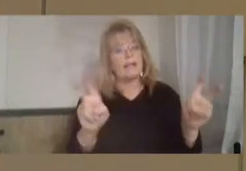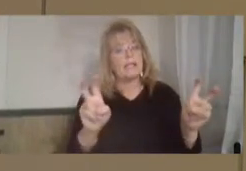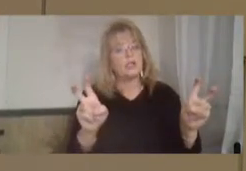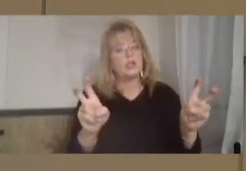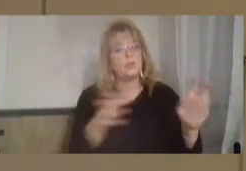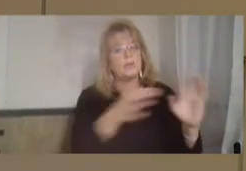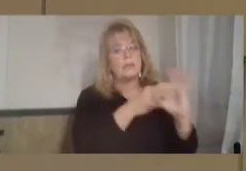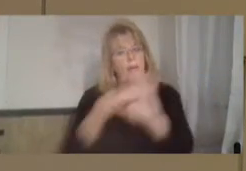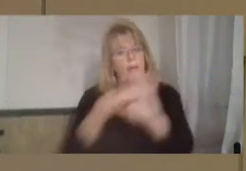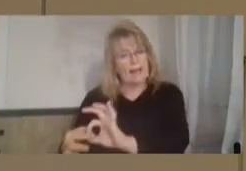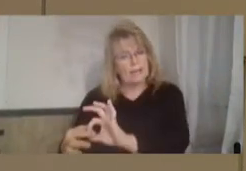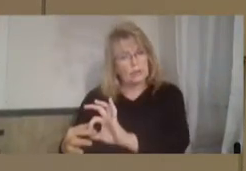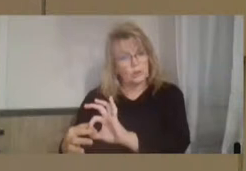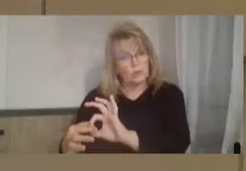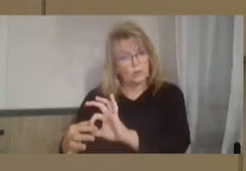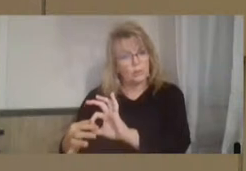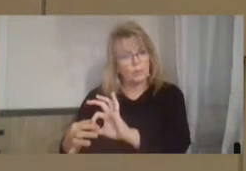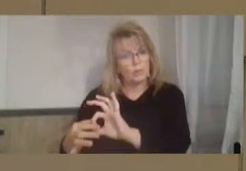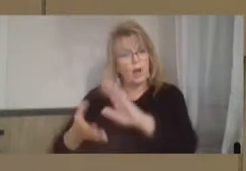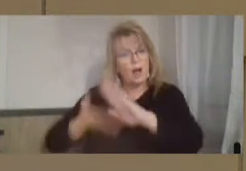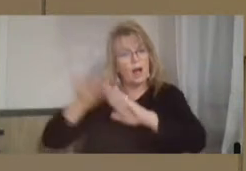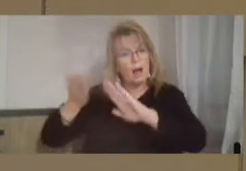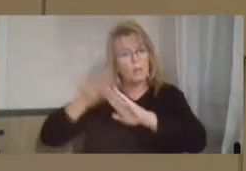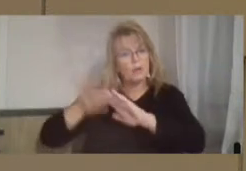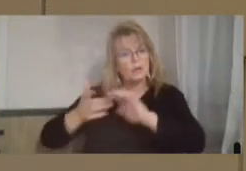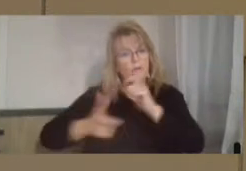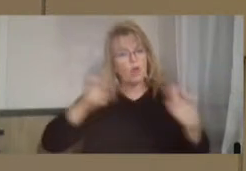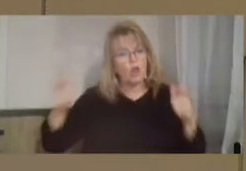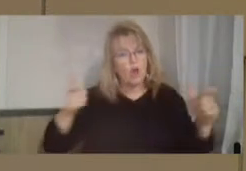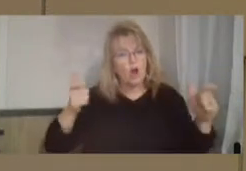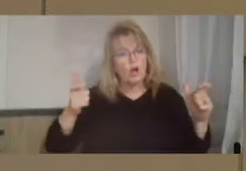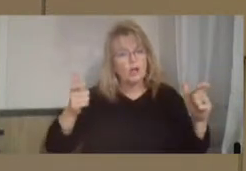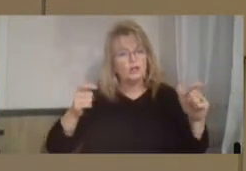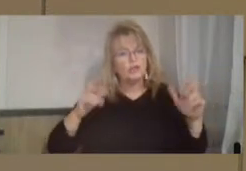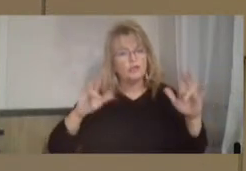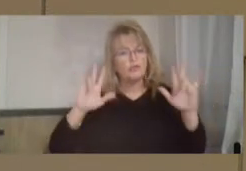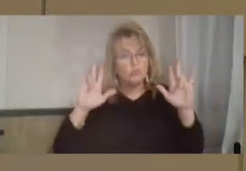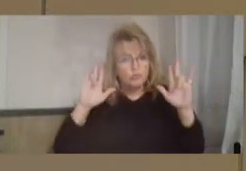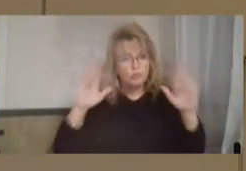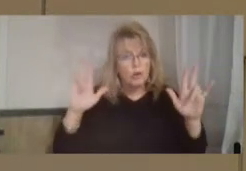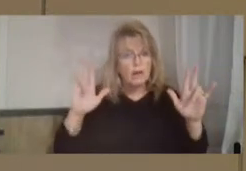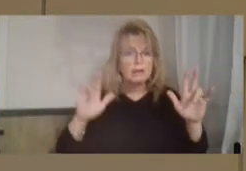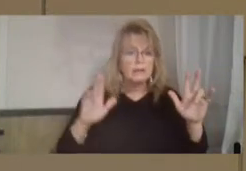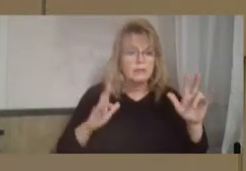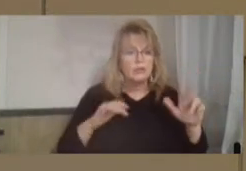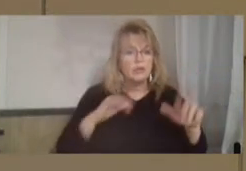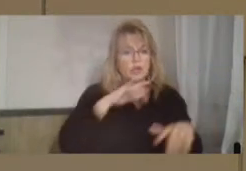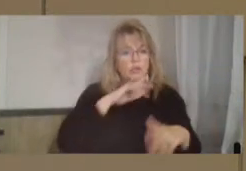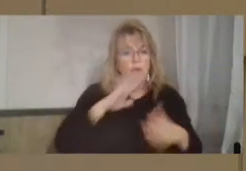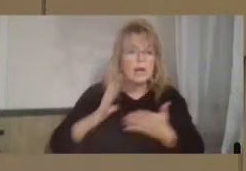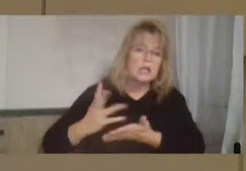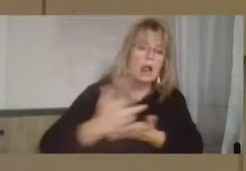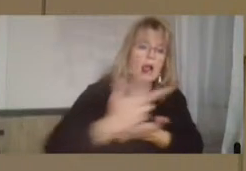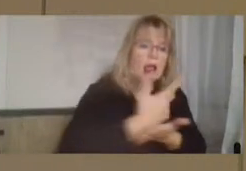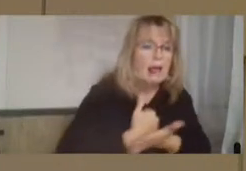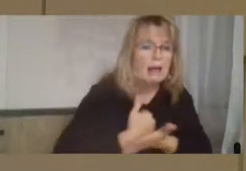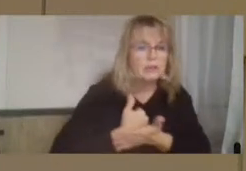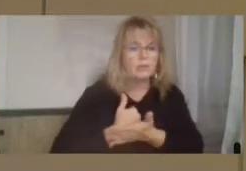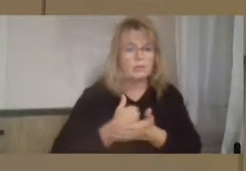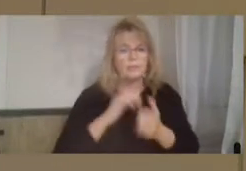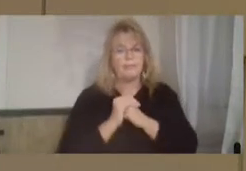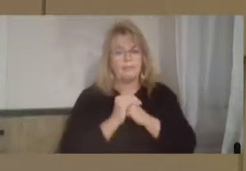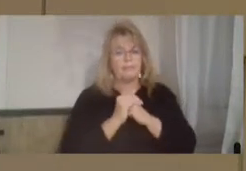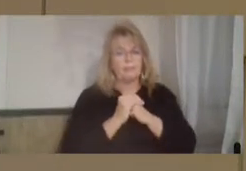to operation of large delivery trucks, trash collections adjacent to the Colias